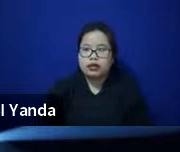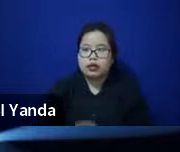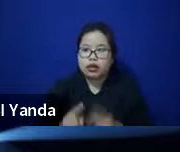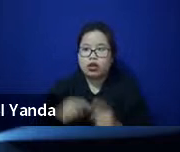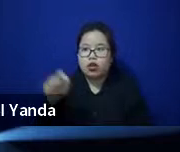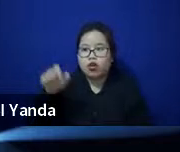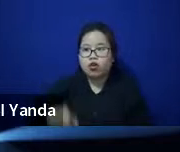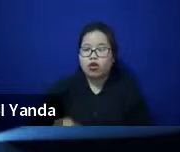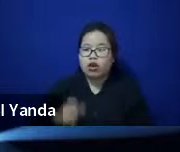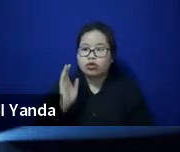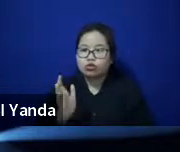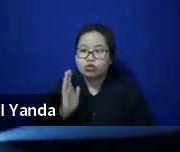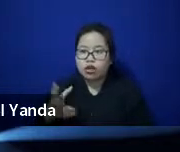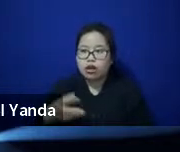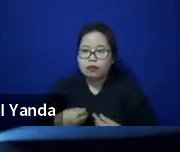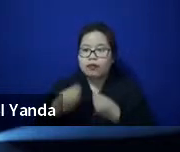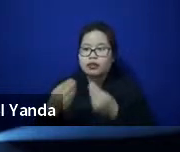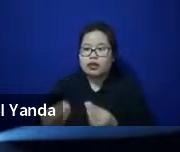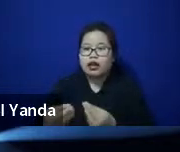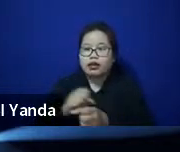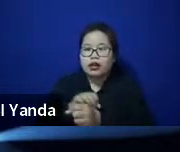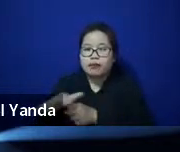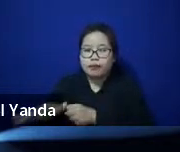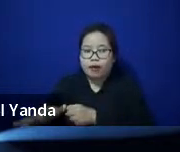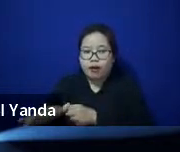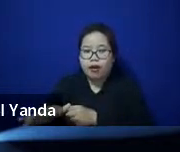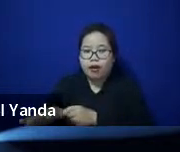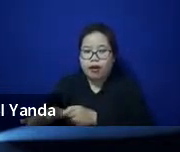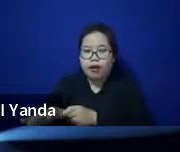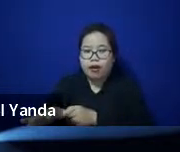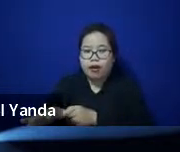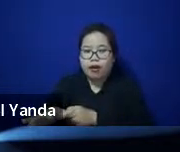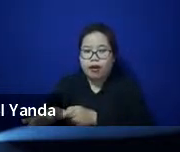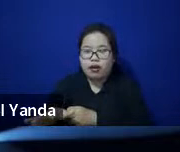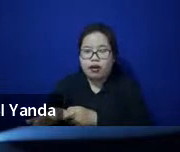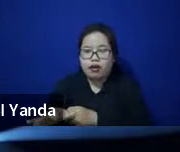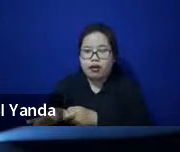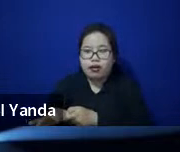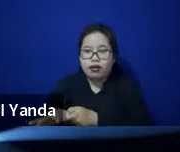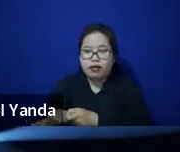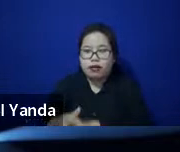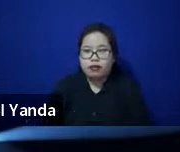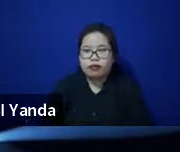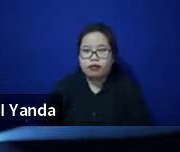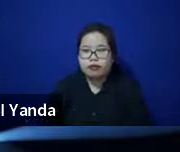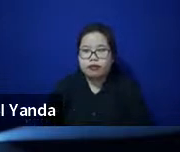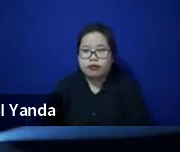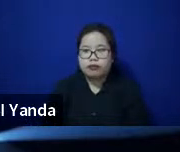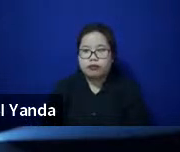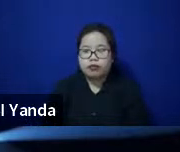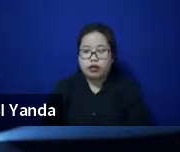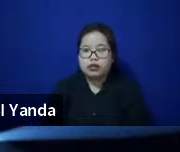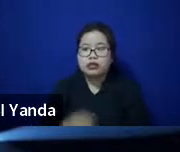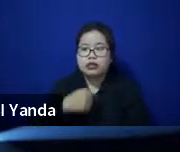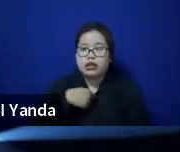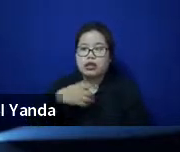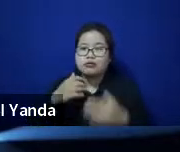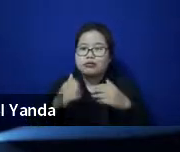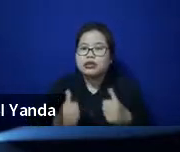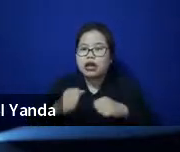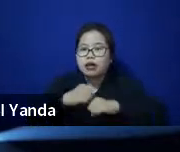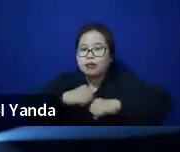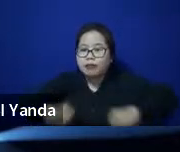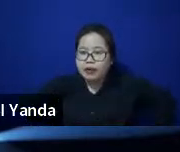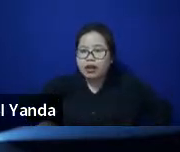who impacted me, and I'm very grateful and humble by